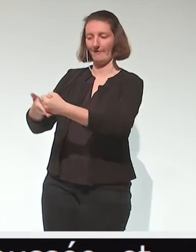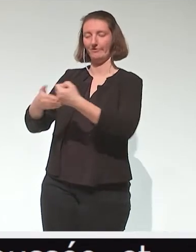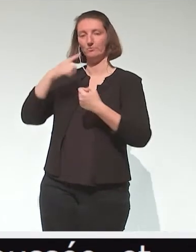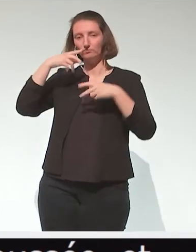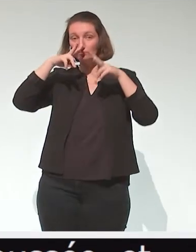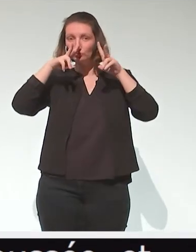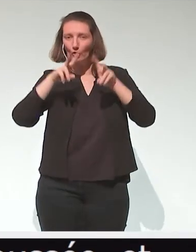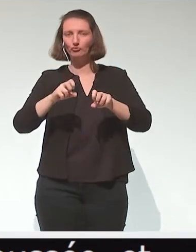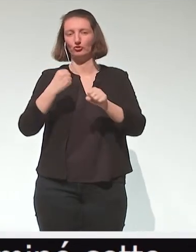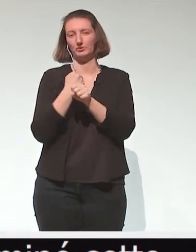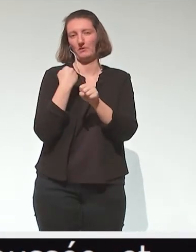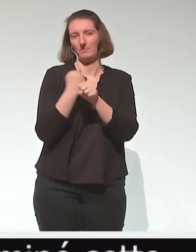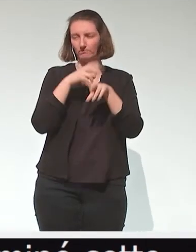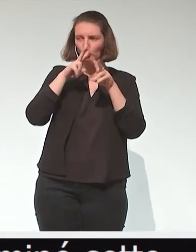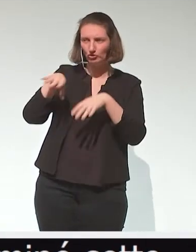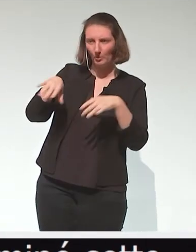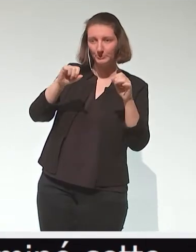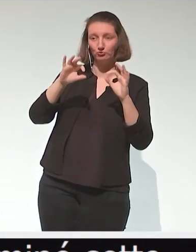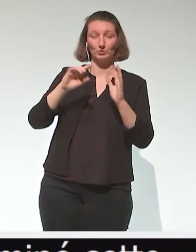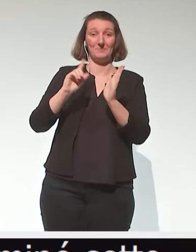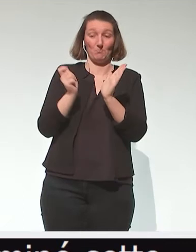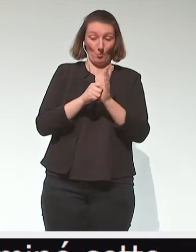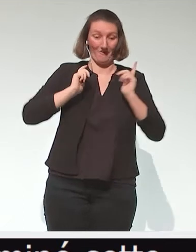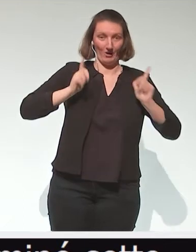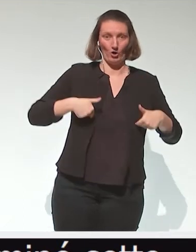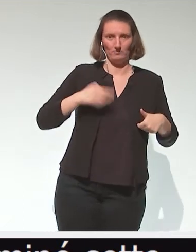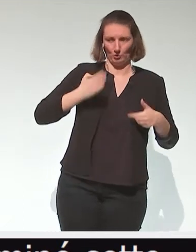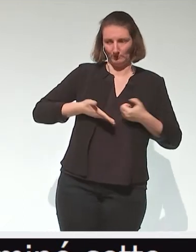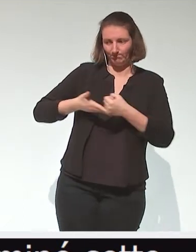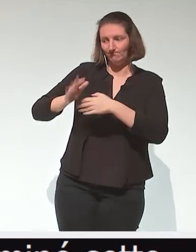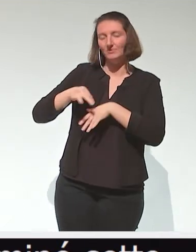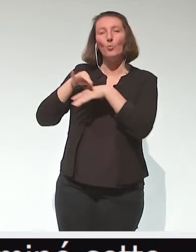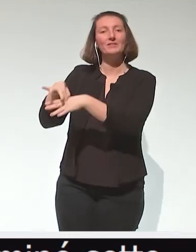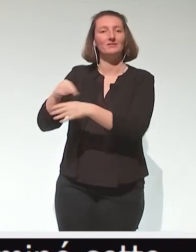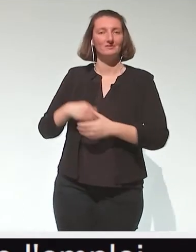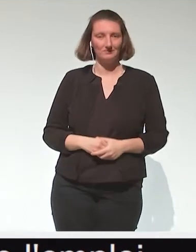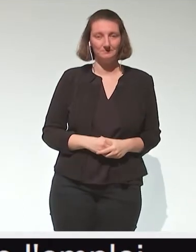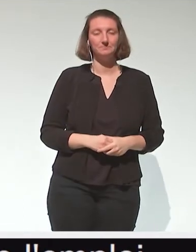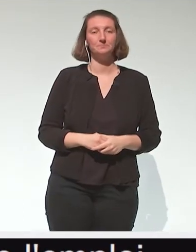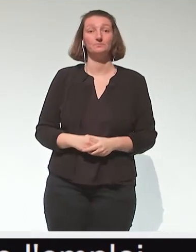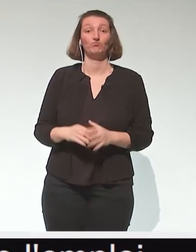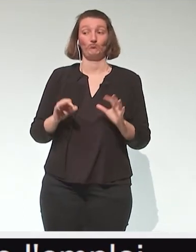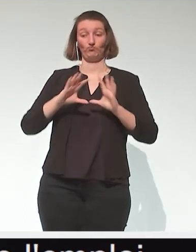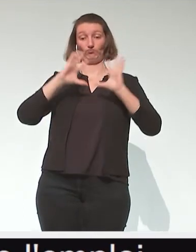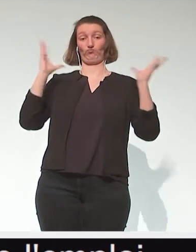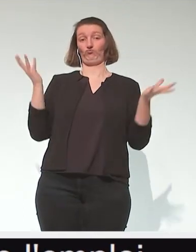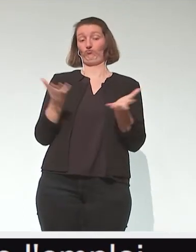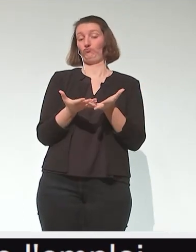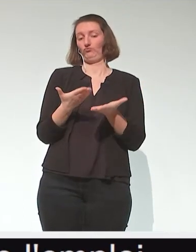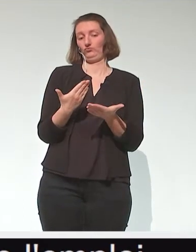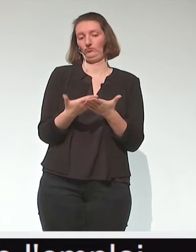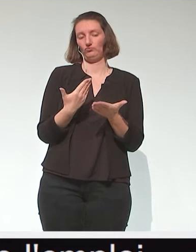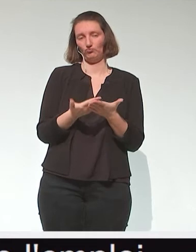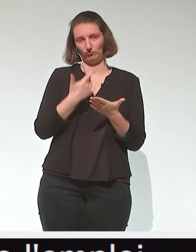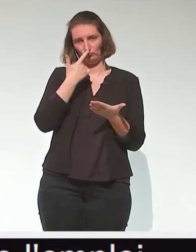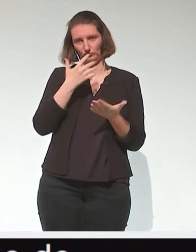them. And there was a very good, actually not supported by the government, but very good